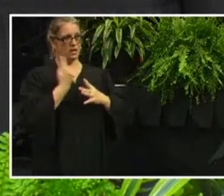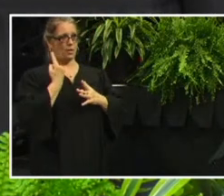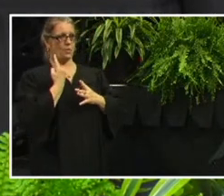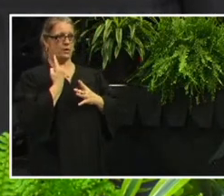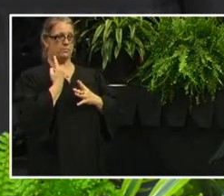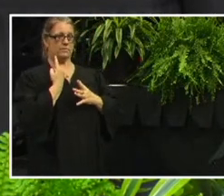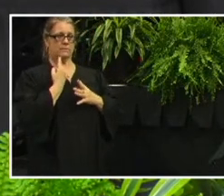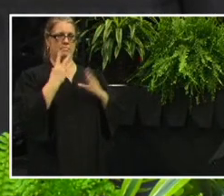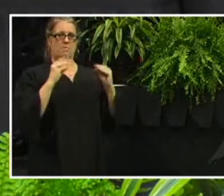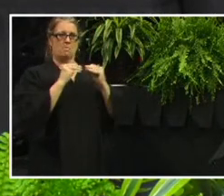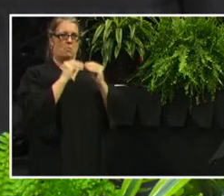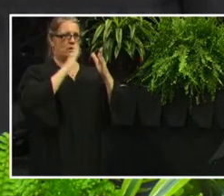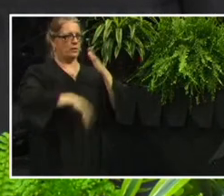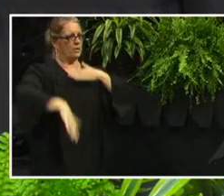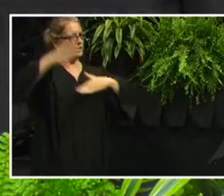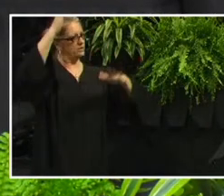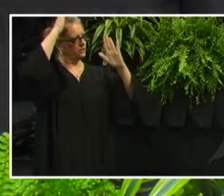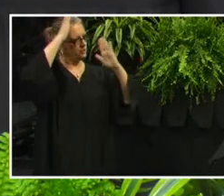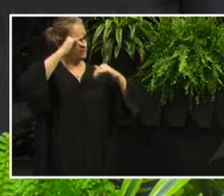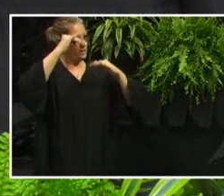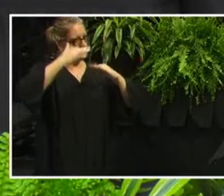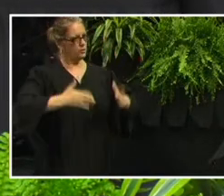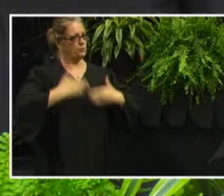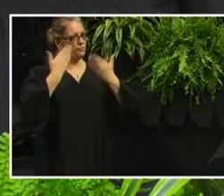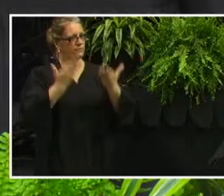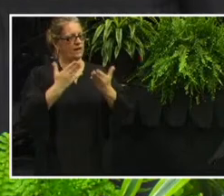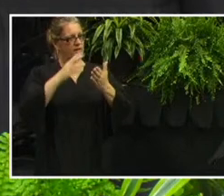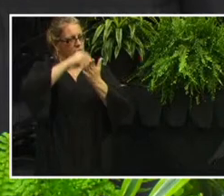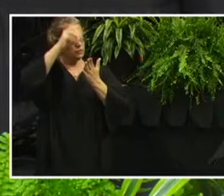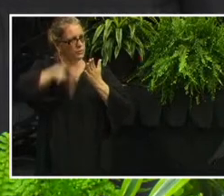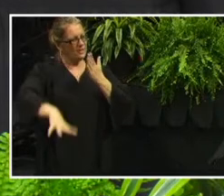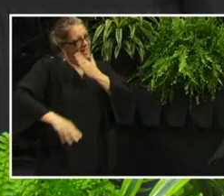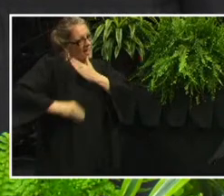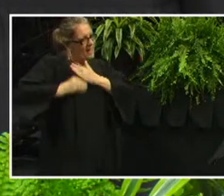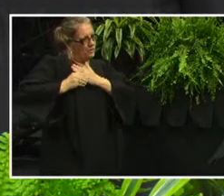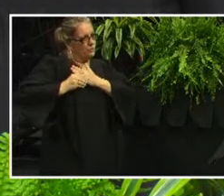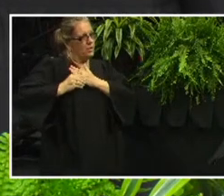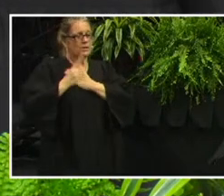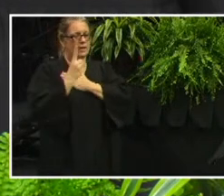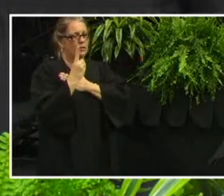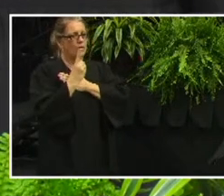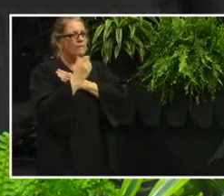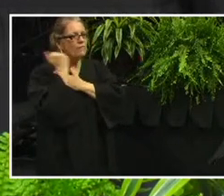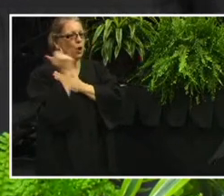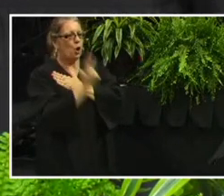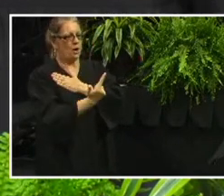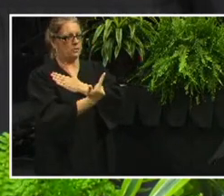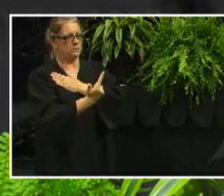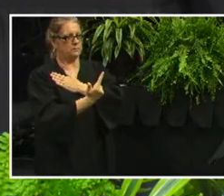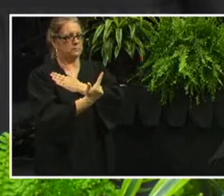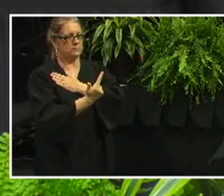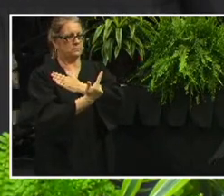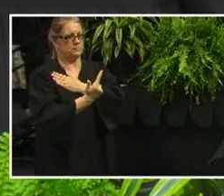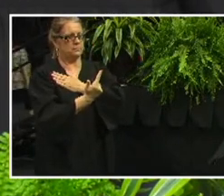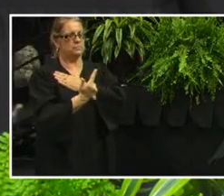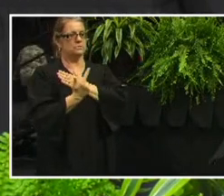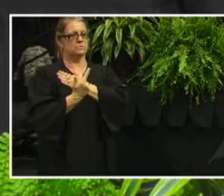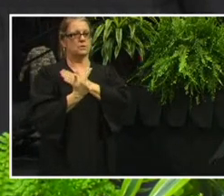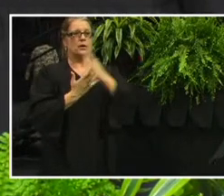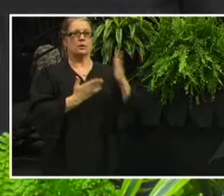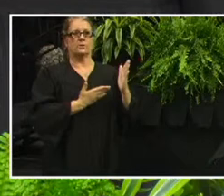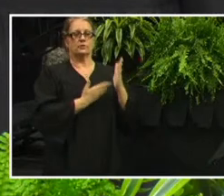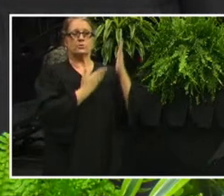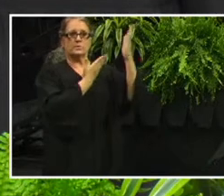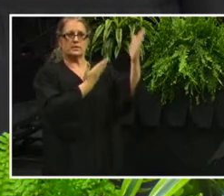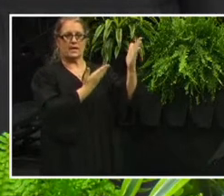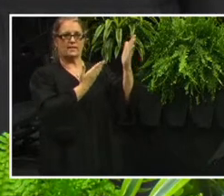and beyond to provide students with that little extra, not just for one student, but for all students. To present